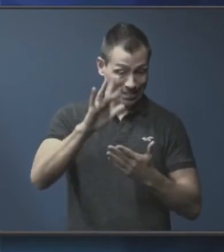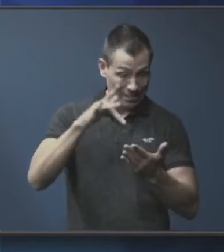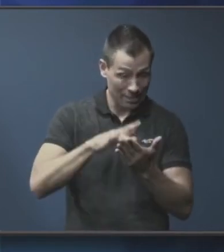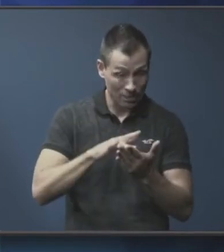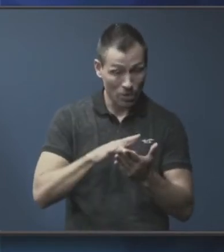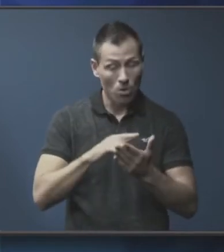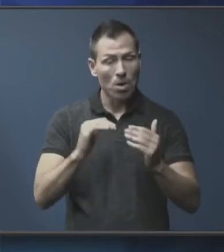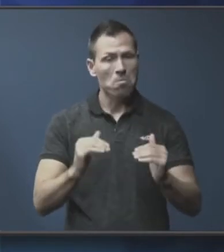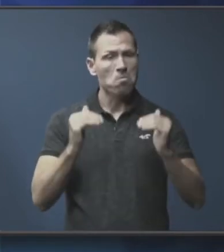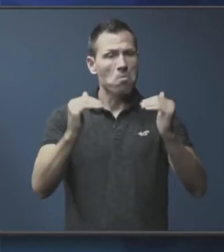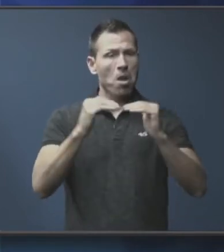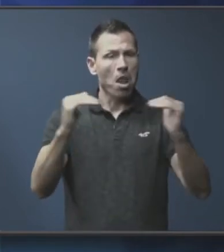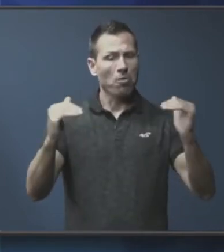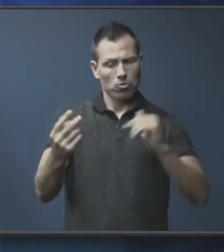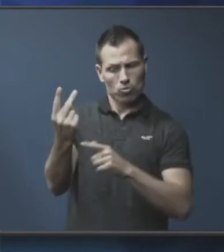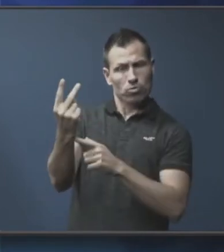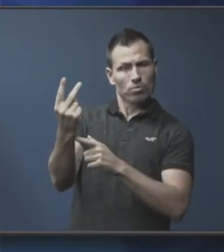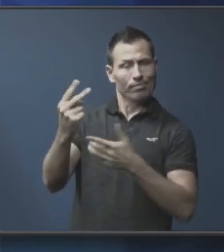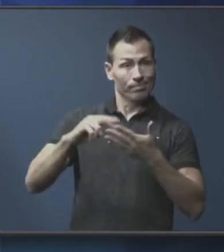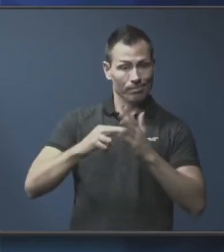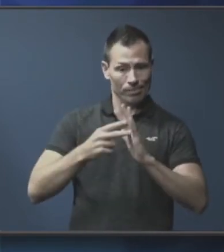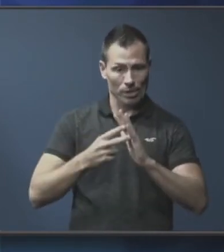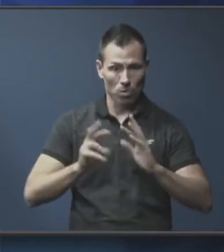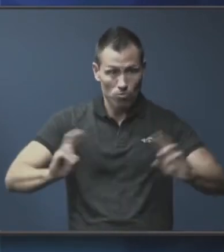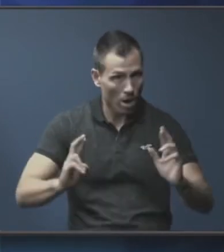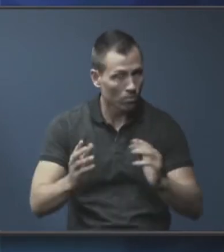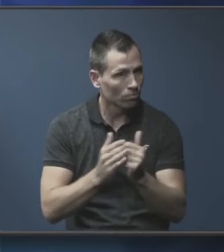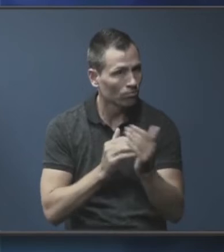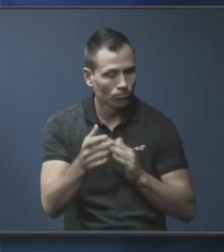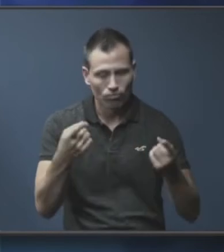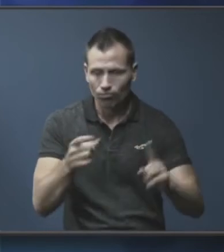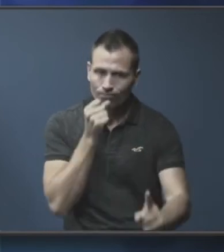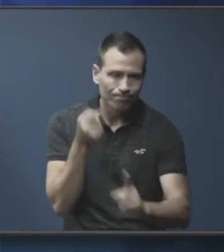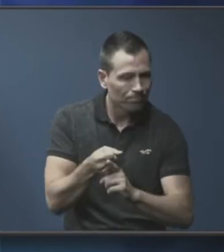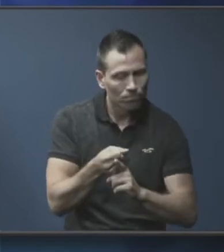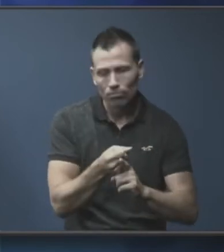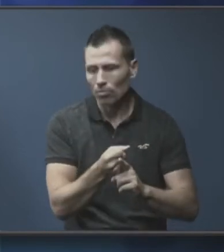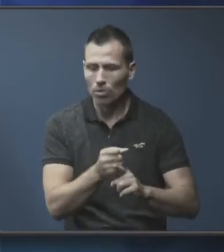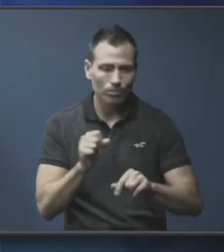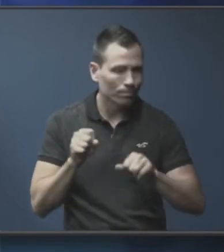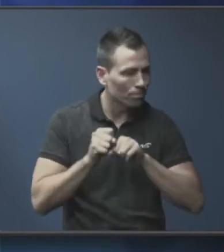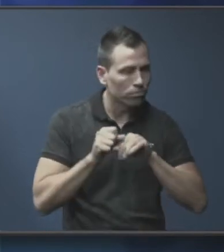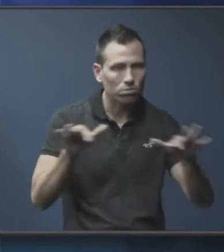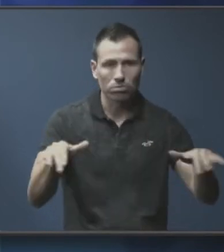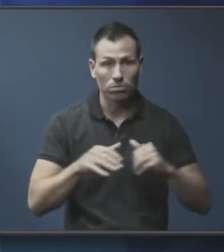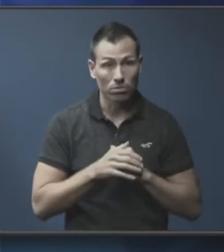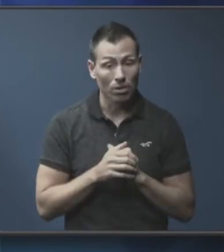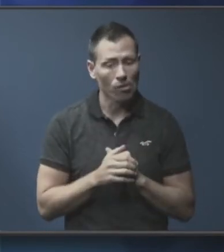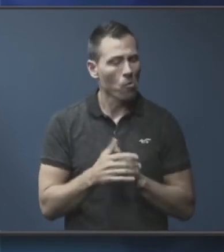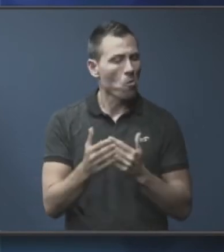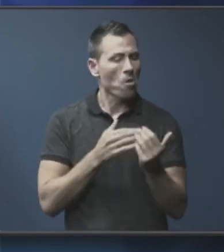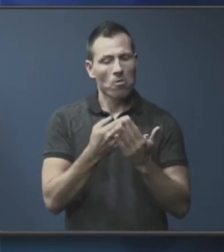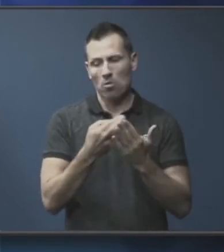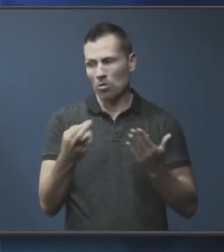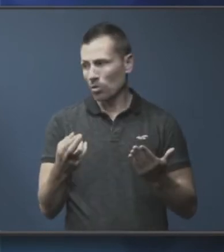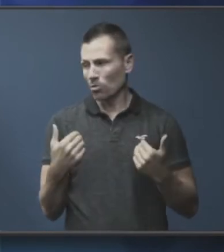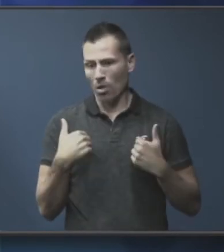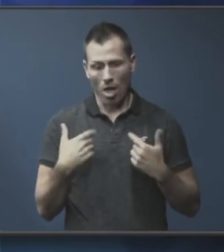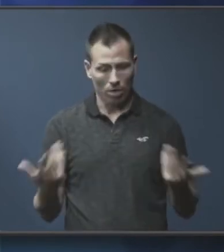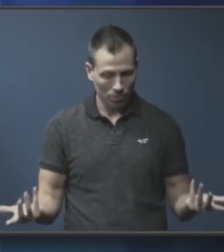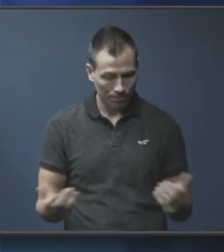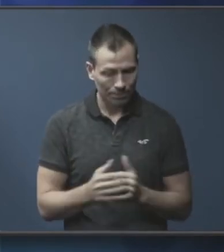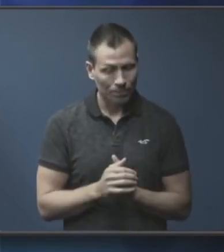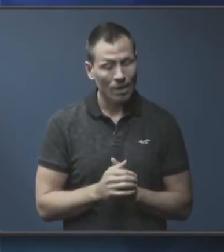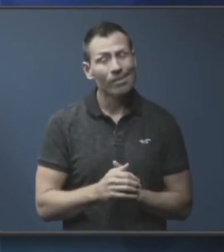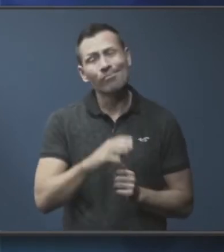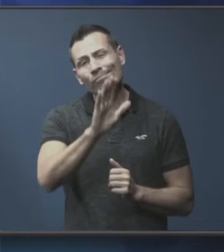The staff there is waiting and ready to deploy resources as needed. It's very, very important for the residents to know that